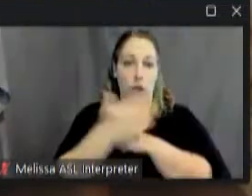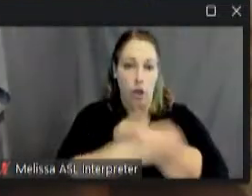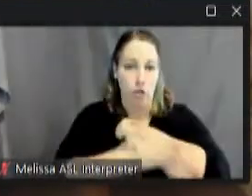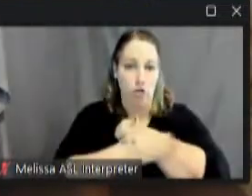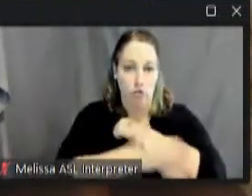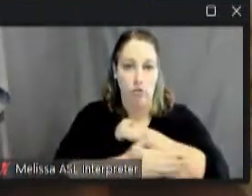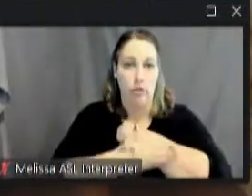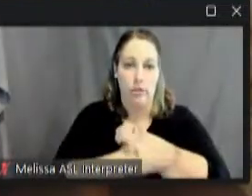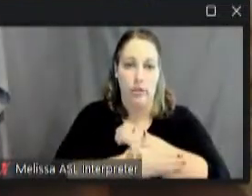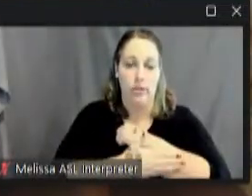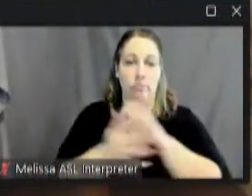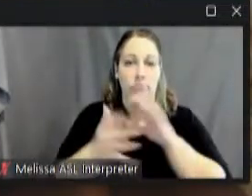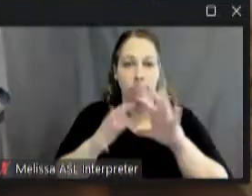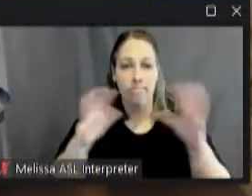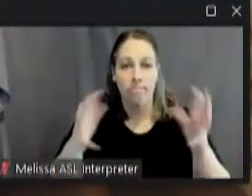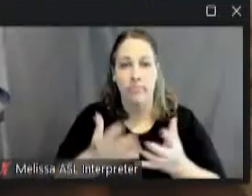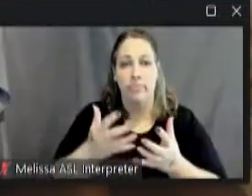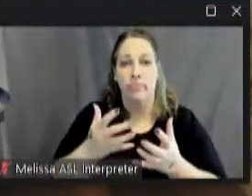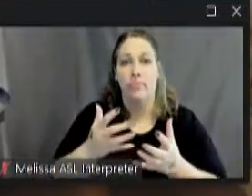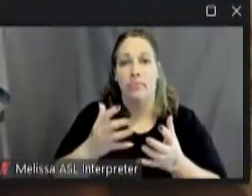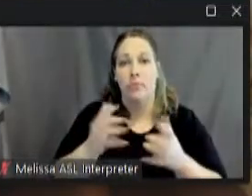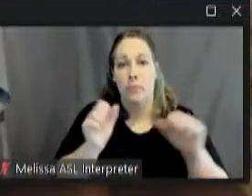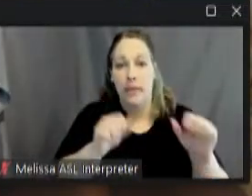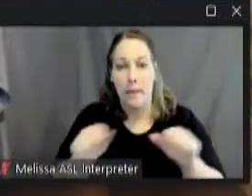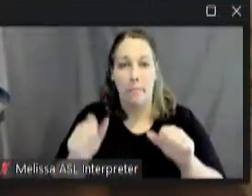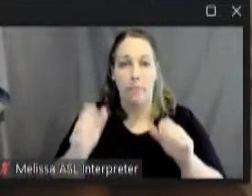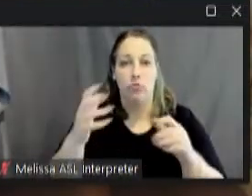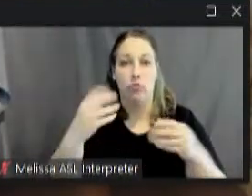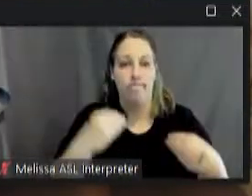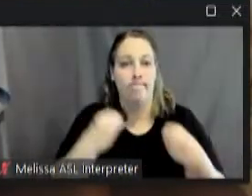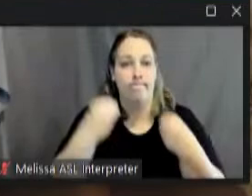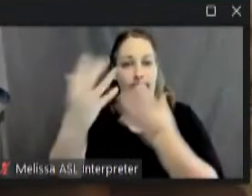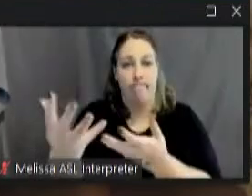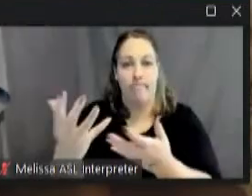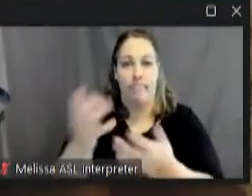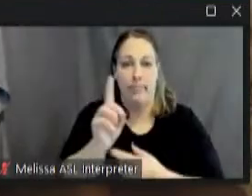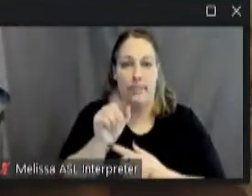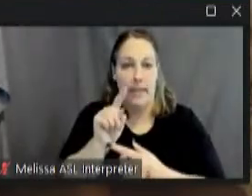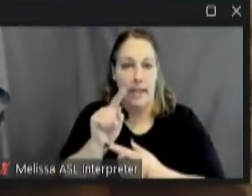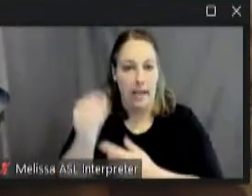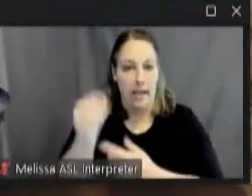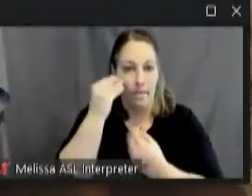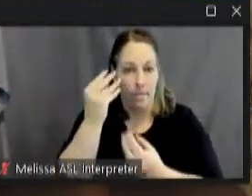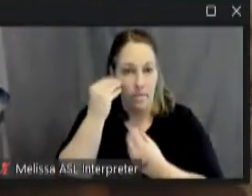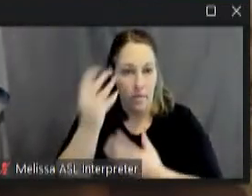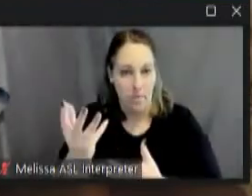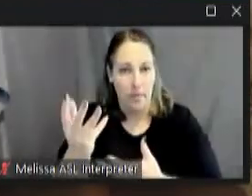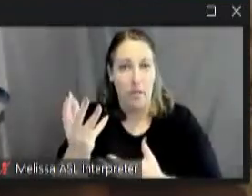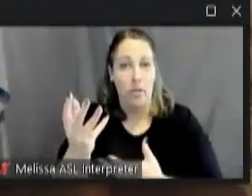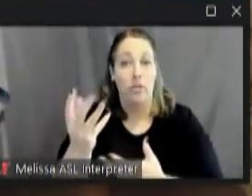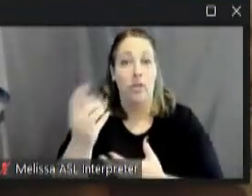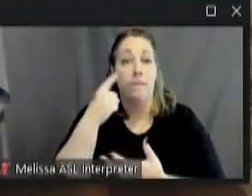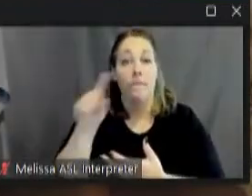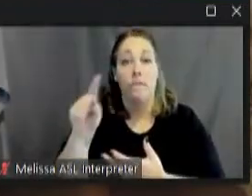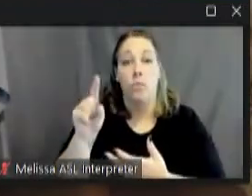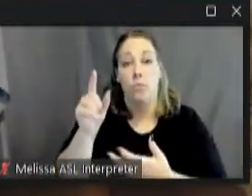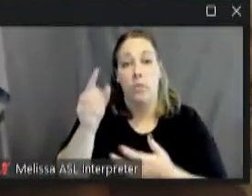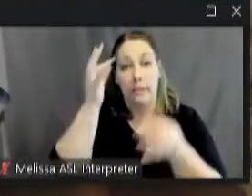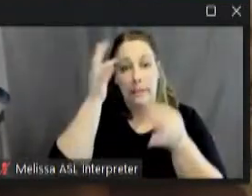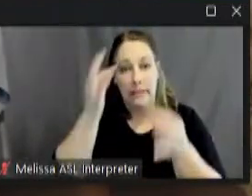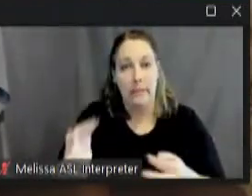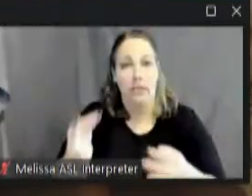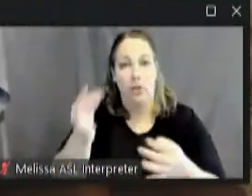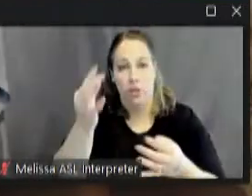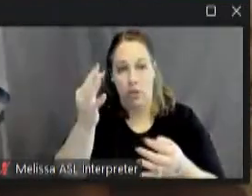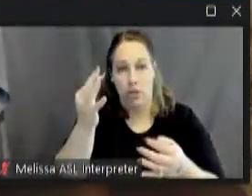to generate data and information so that decisions can be informed and made